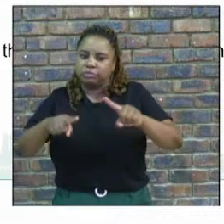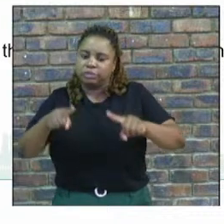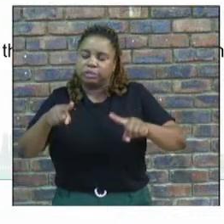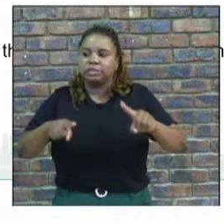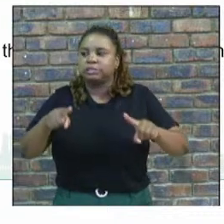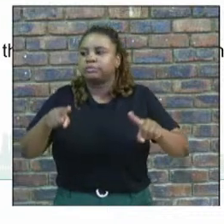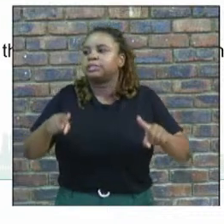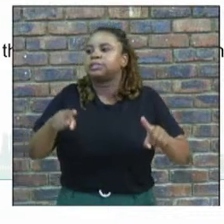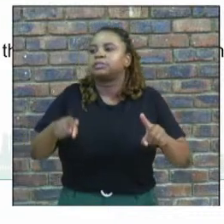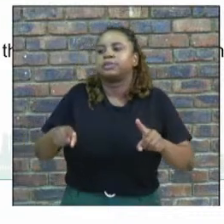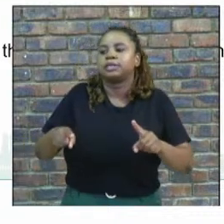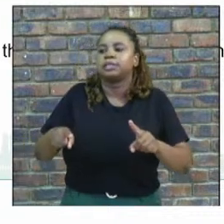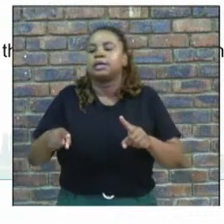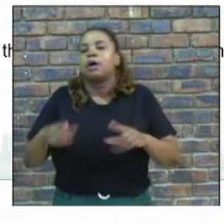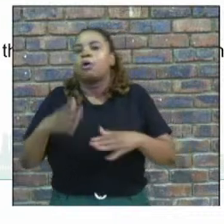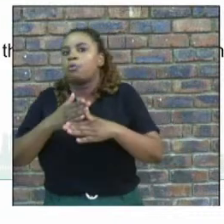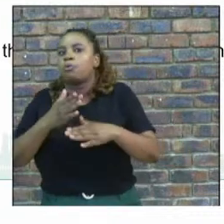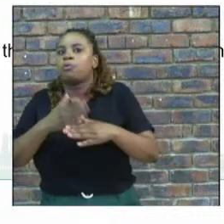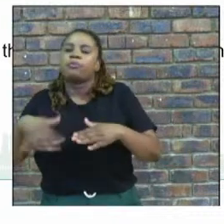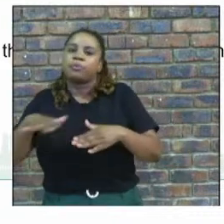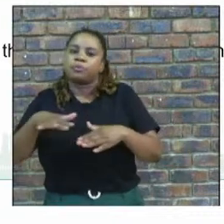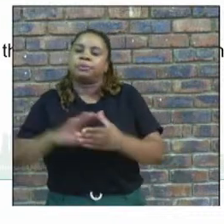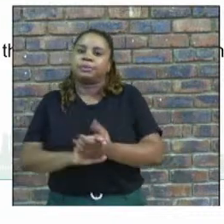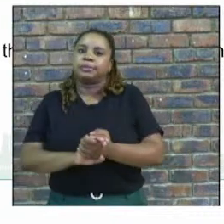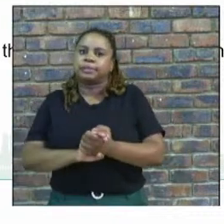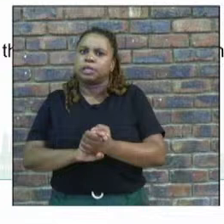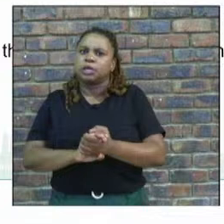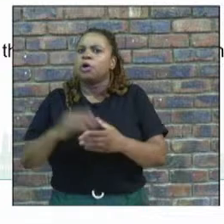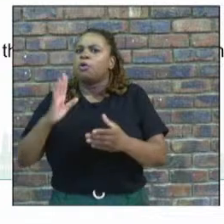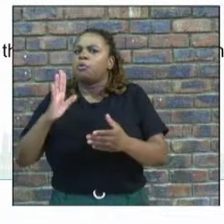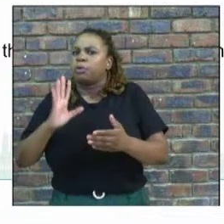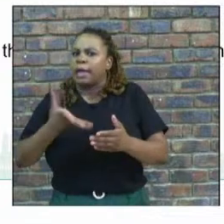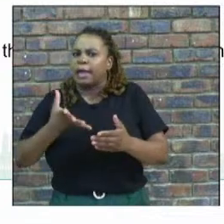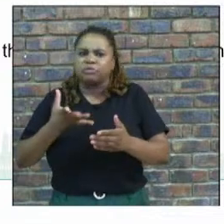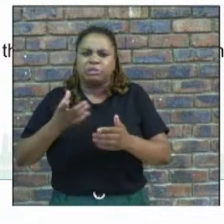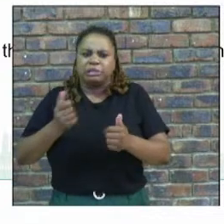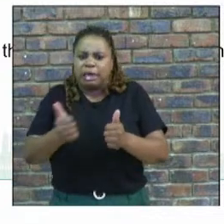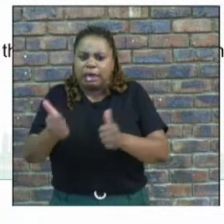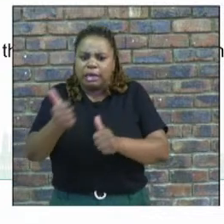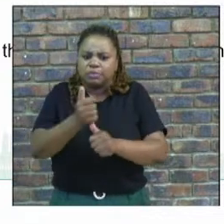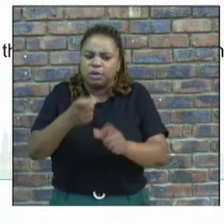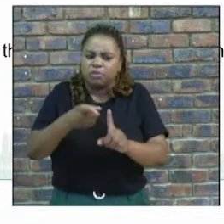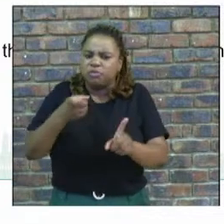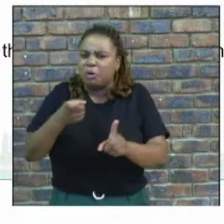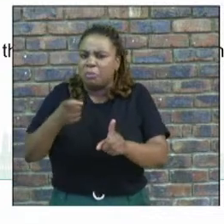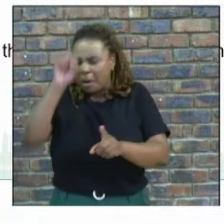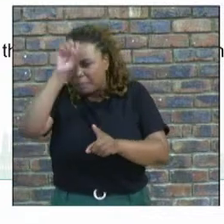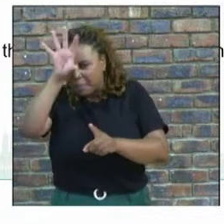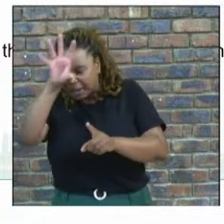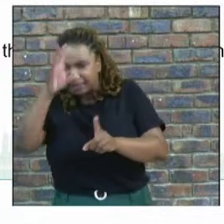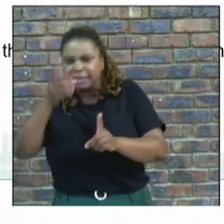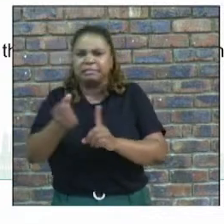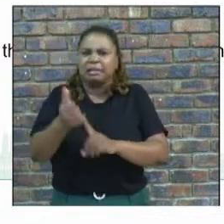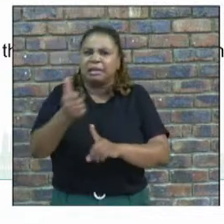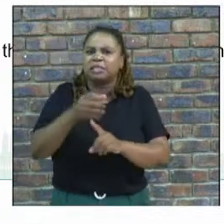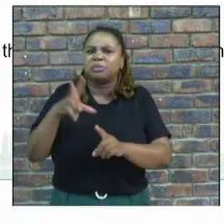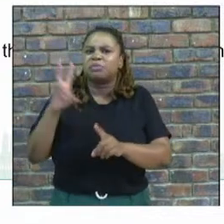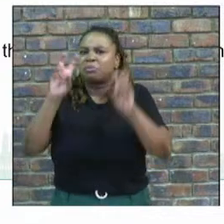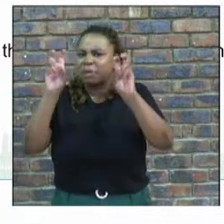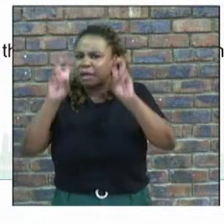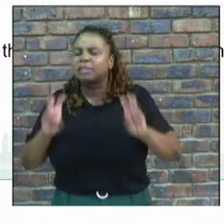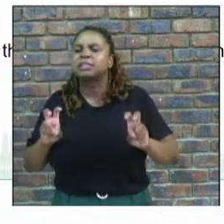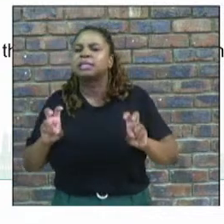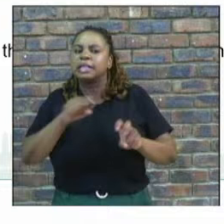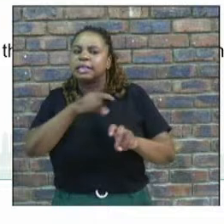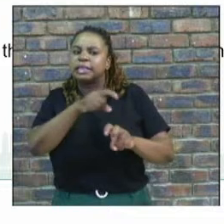be experts from the energy, there will be experts from the mining, who will be advising